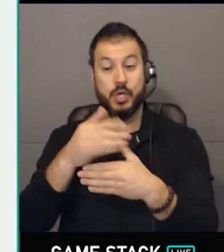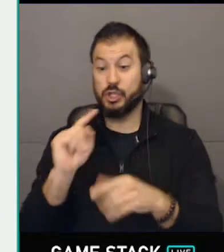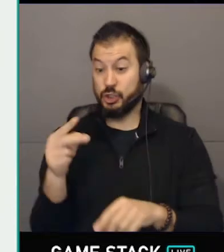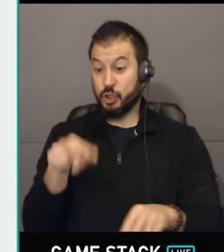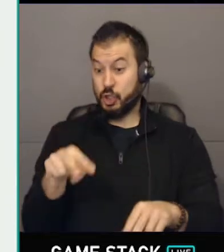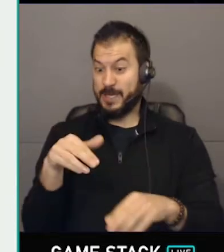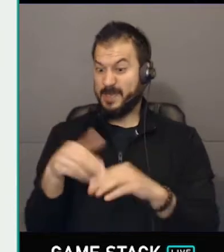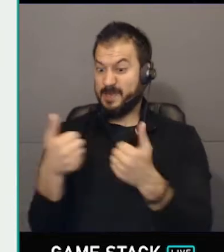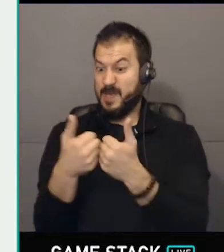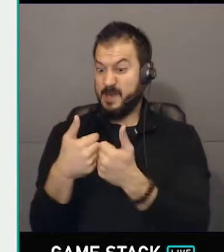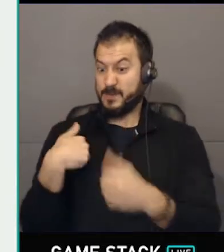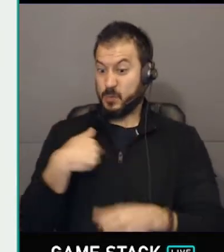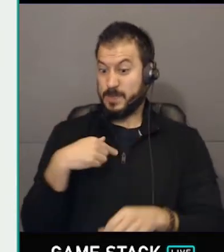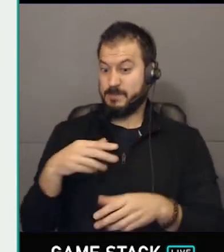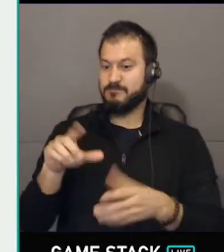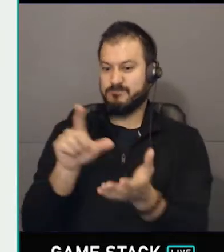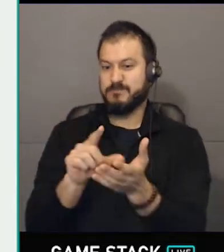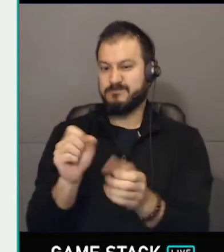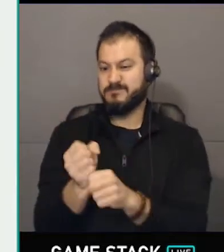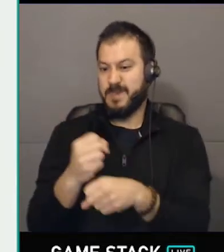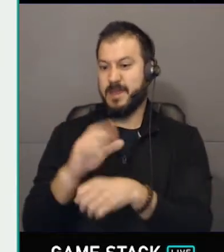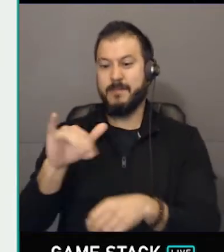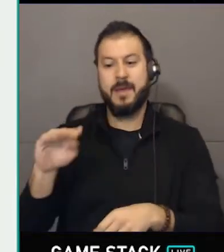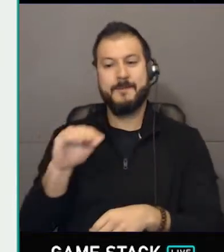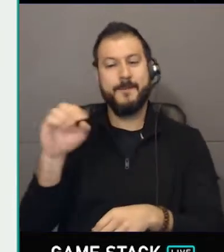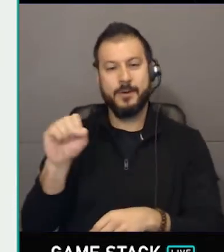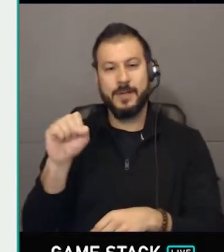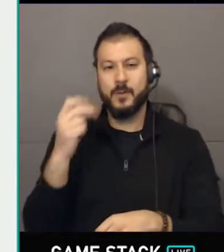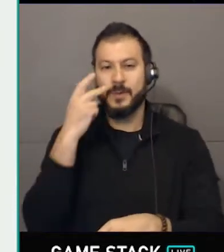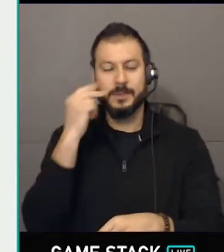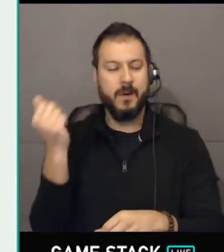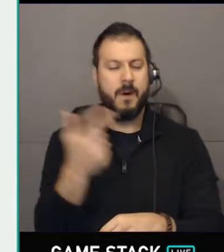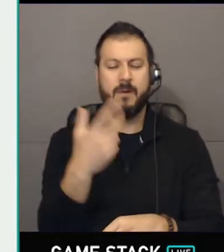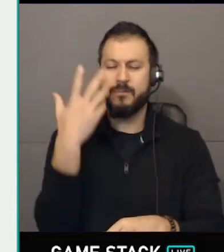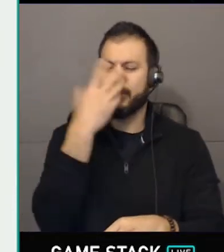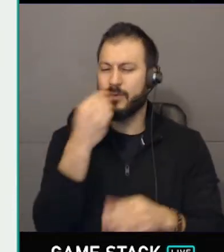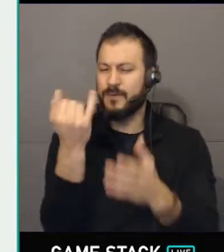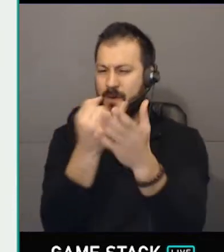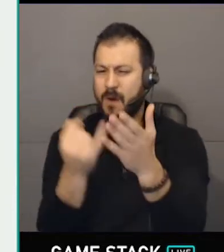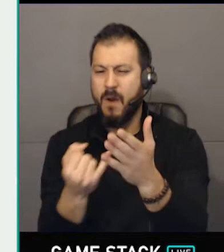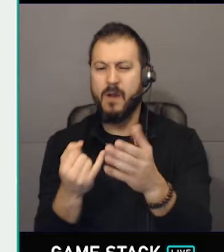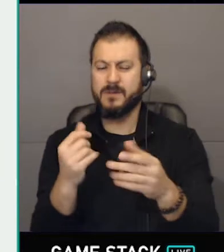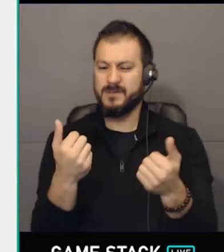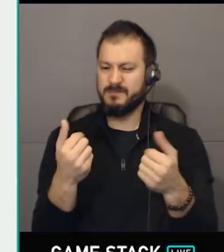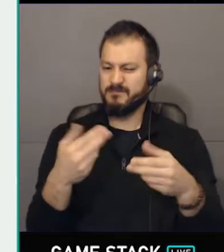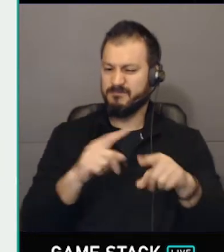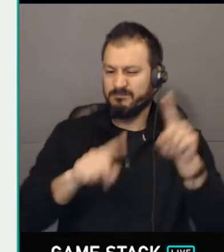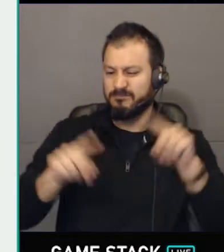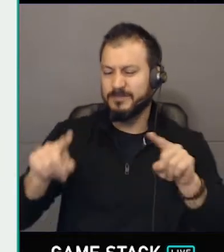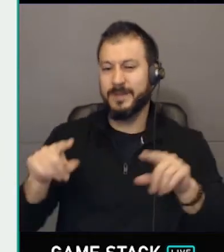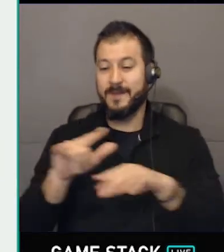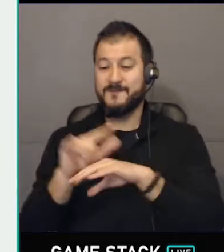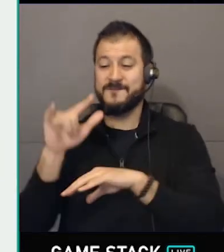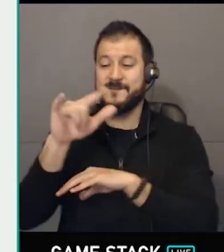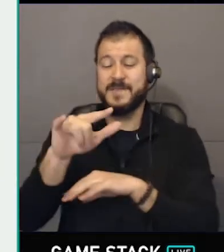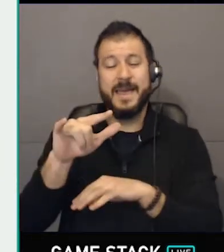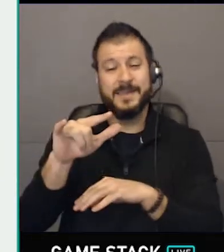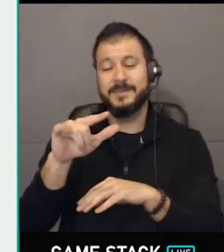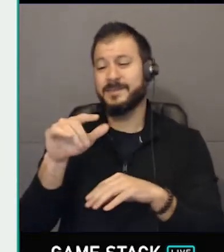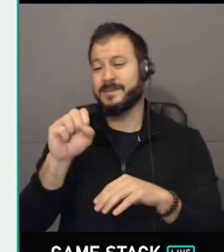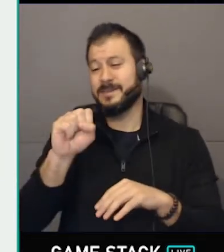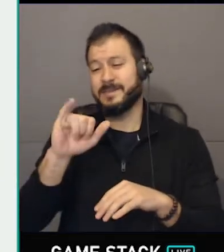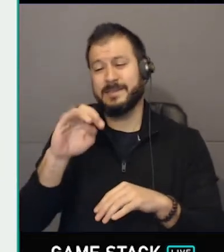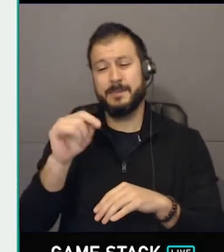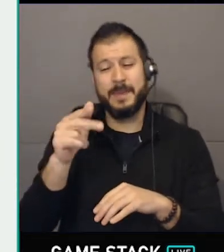see beautiful HDR across all kinds of art styles and gameplay genres, including Flight Simulator, Ori and the Will of the